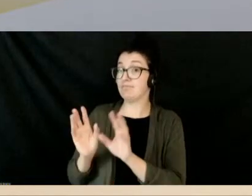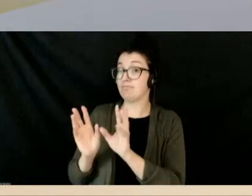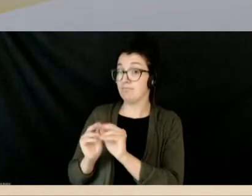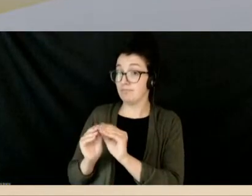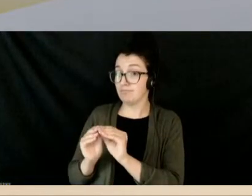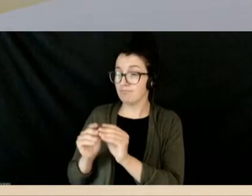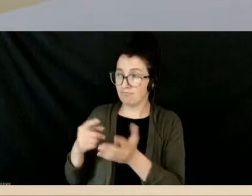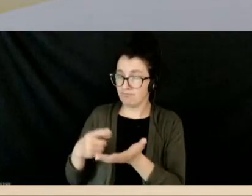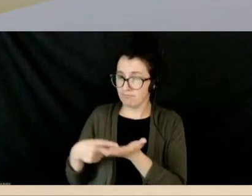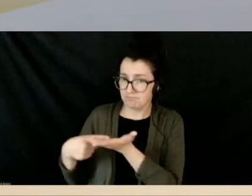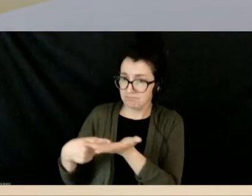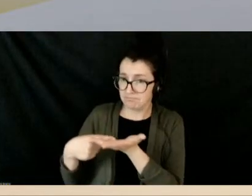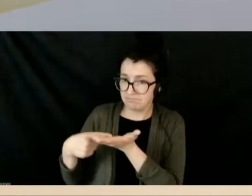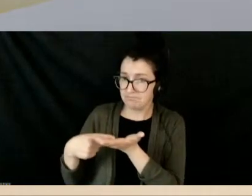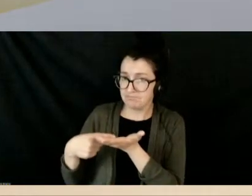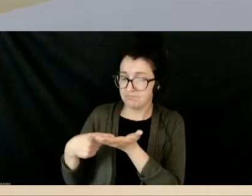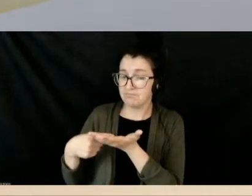mentioned,